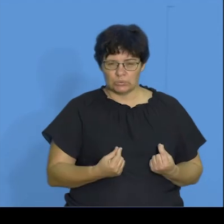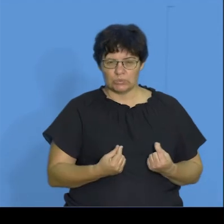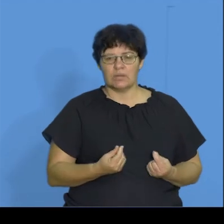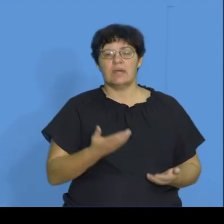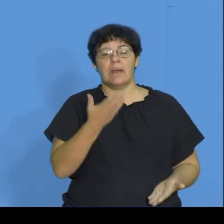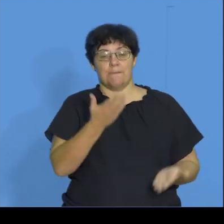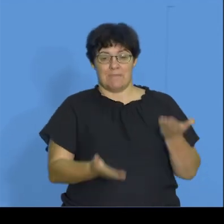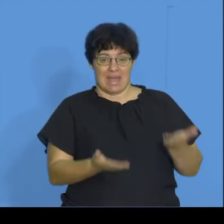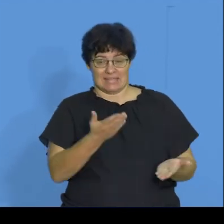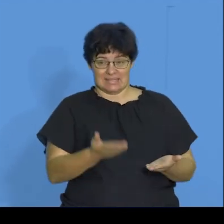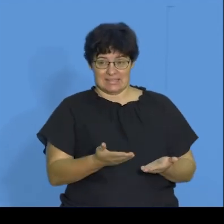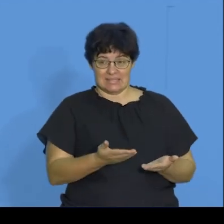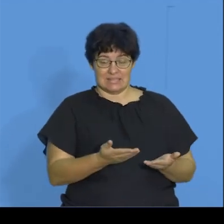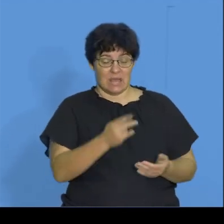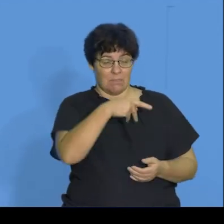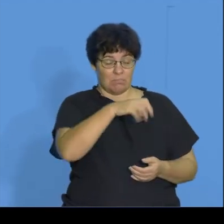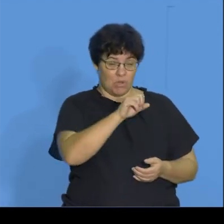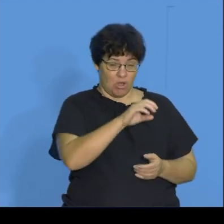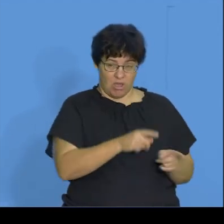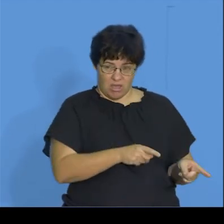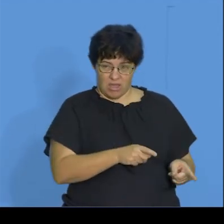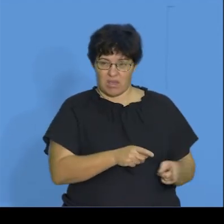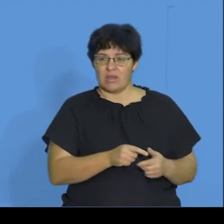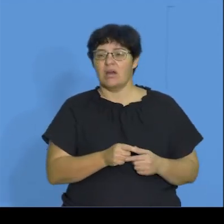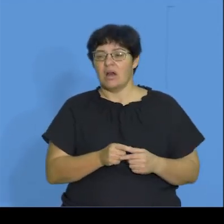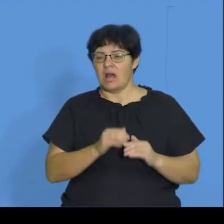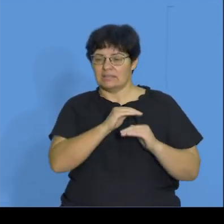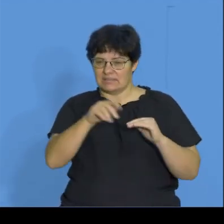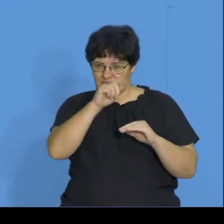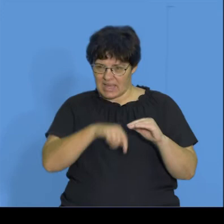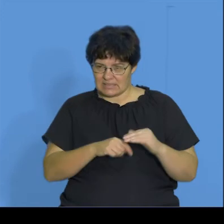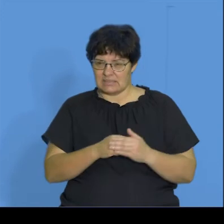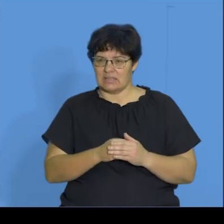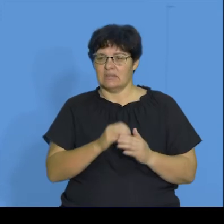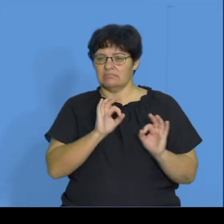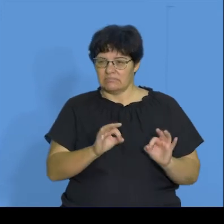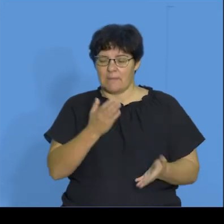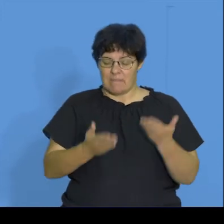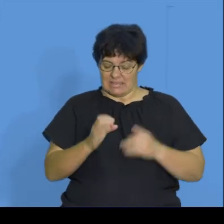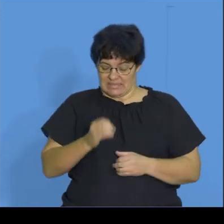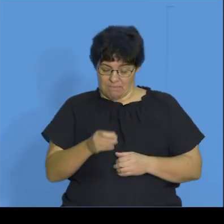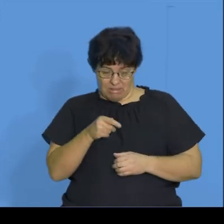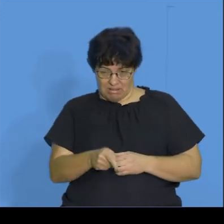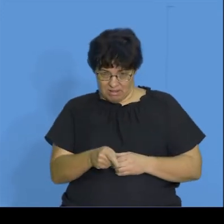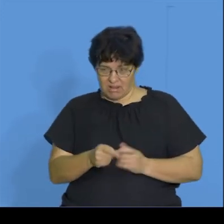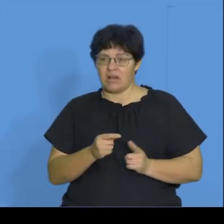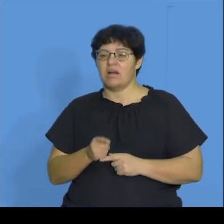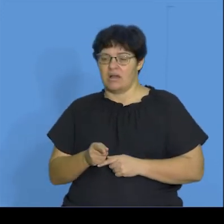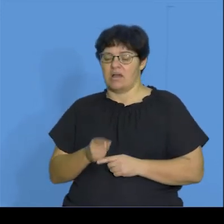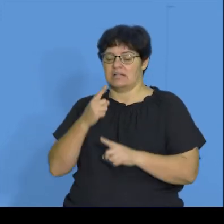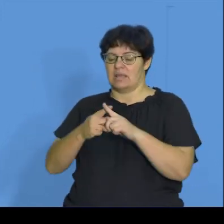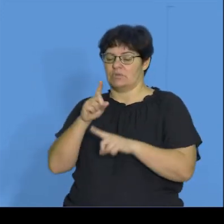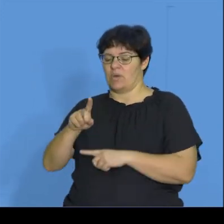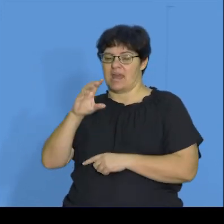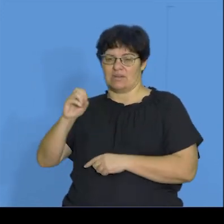in the sample divided by the mass of the sample multiplied by 100. So this is the mathematical, equation that